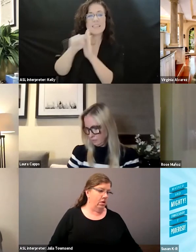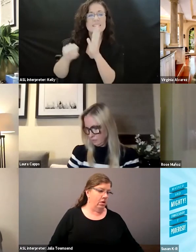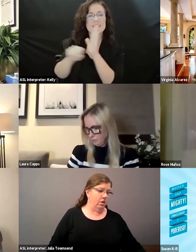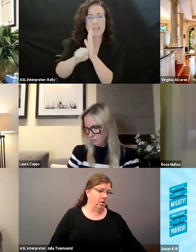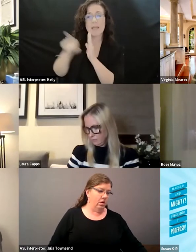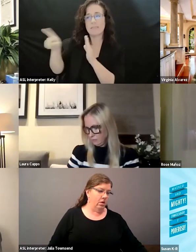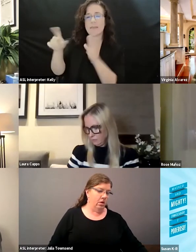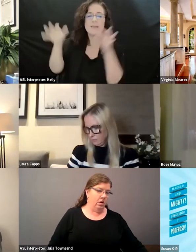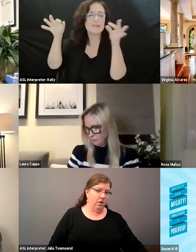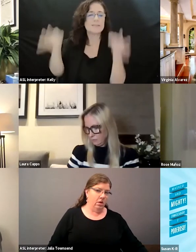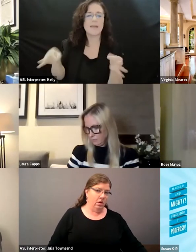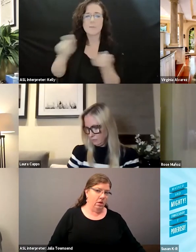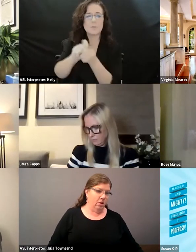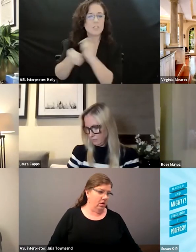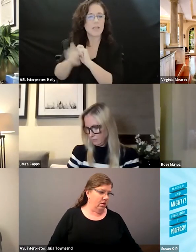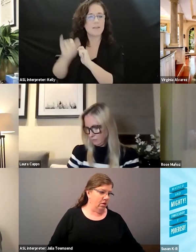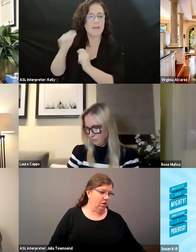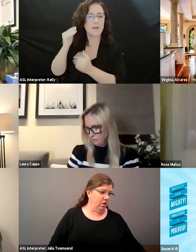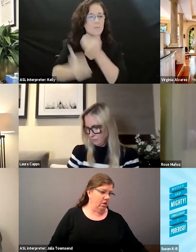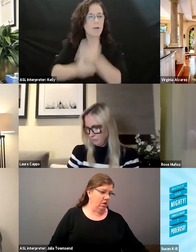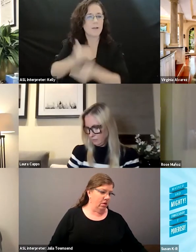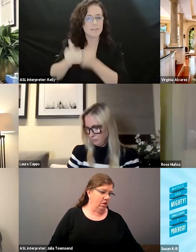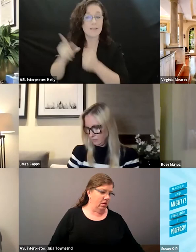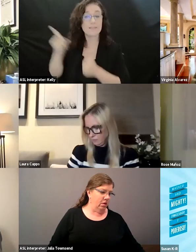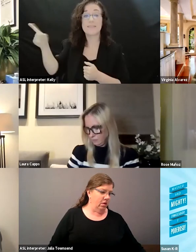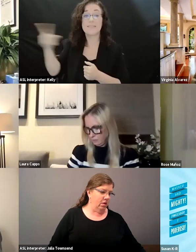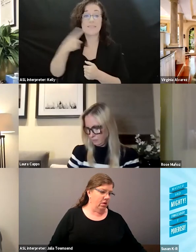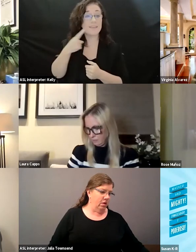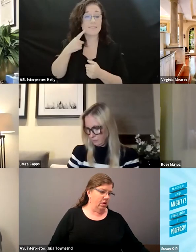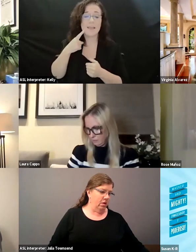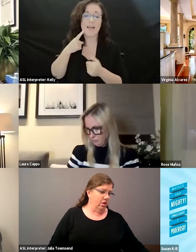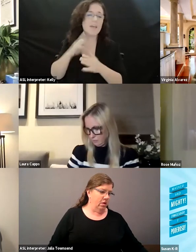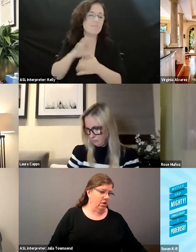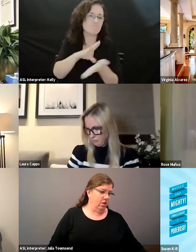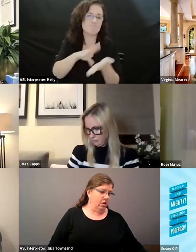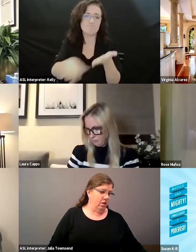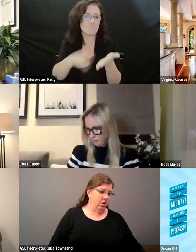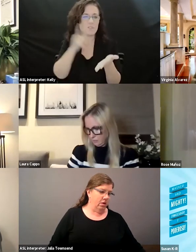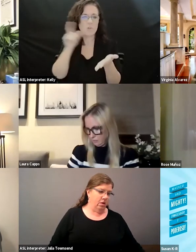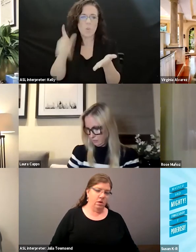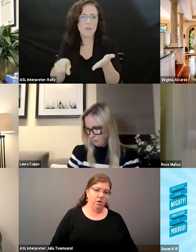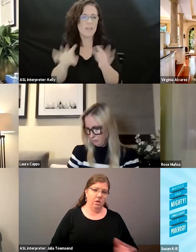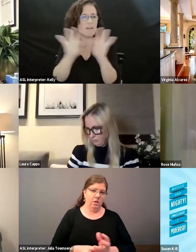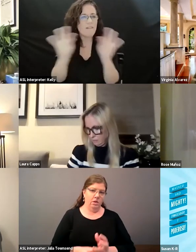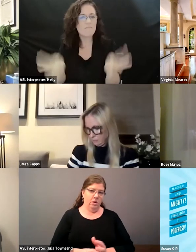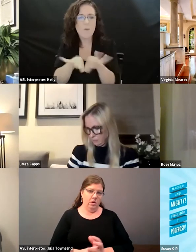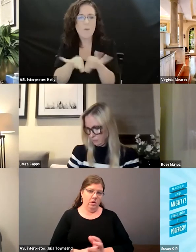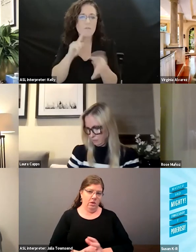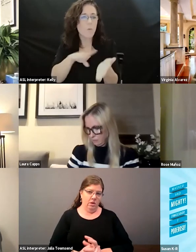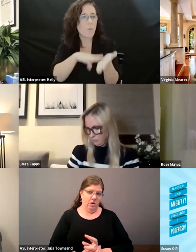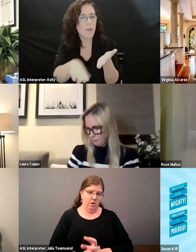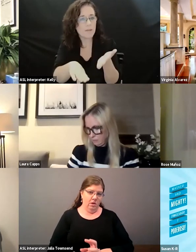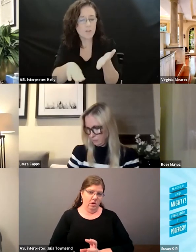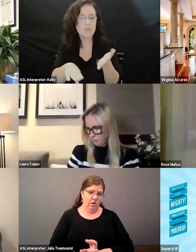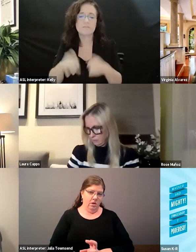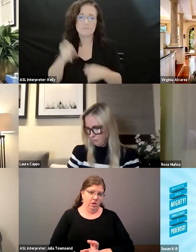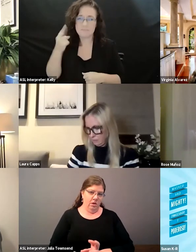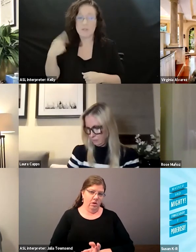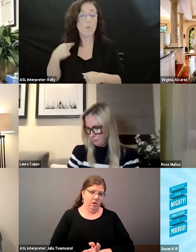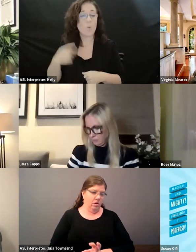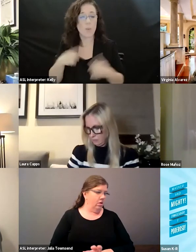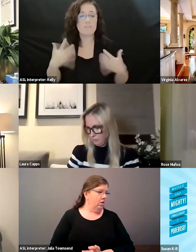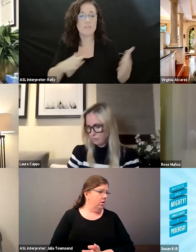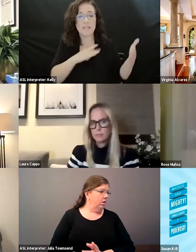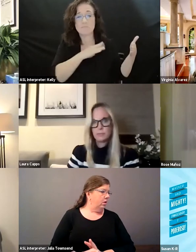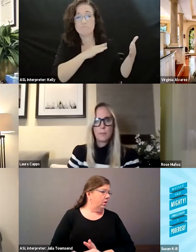change in the process they said we're not going to use a waiver anymore we're going to have based on everything we've learned from science we